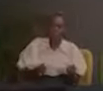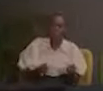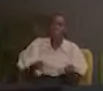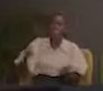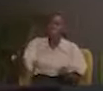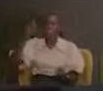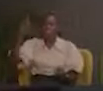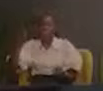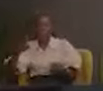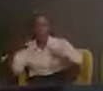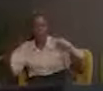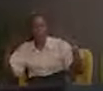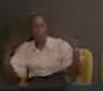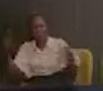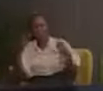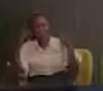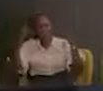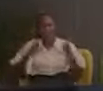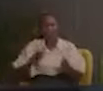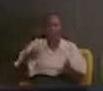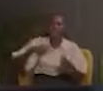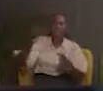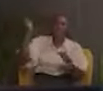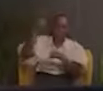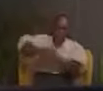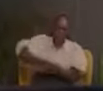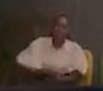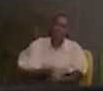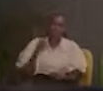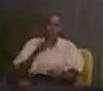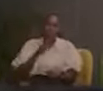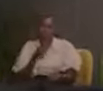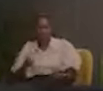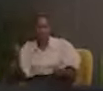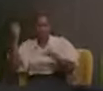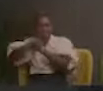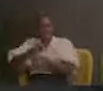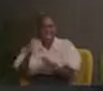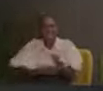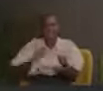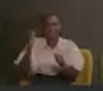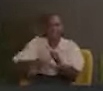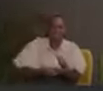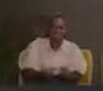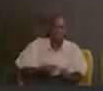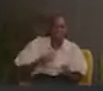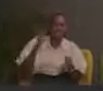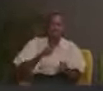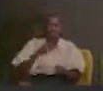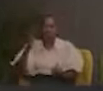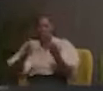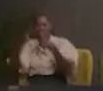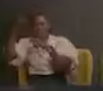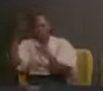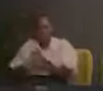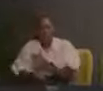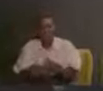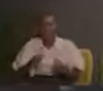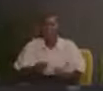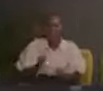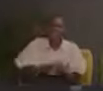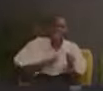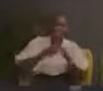victor's crown. You overcome, you overcome. Every high thing must come down.